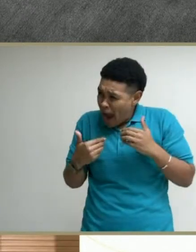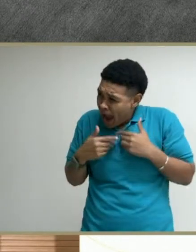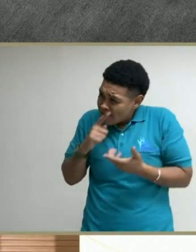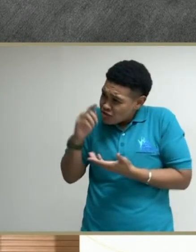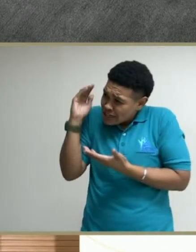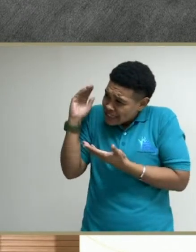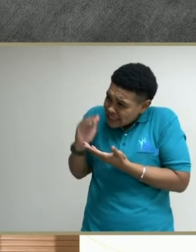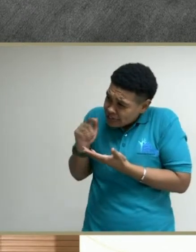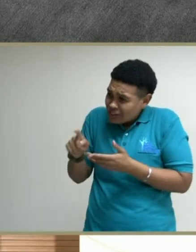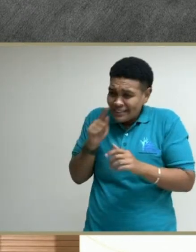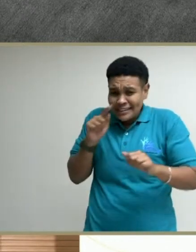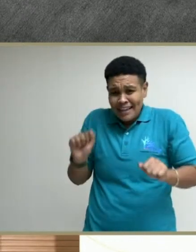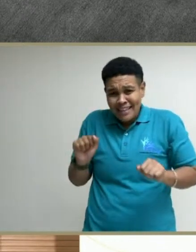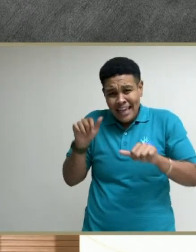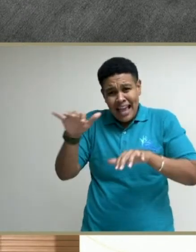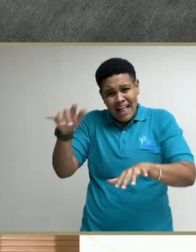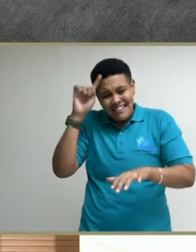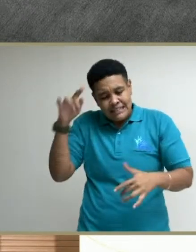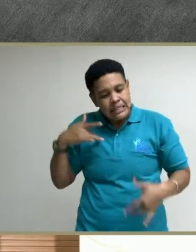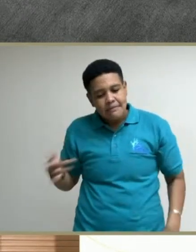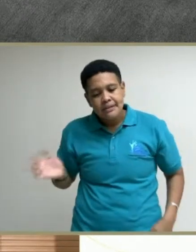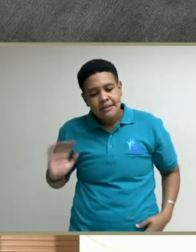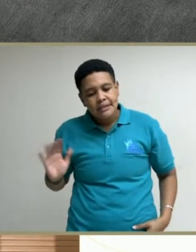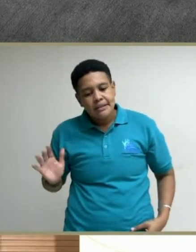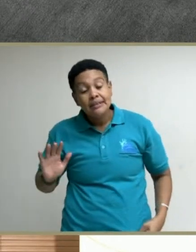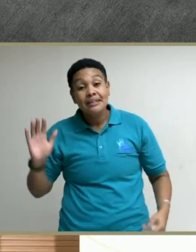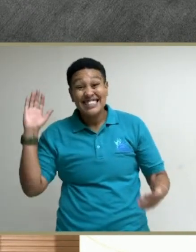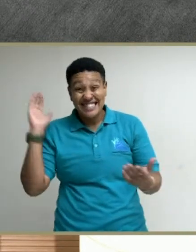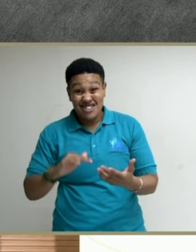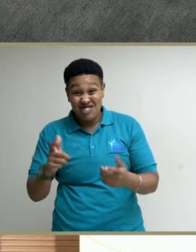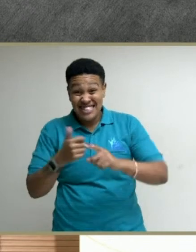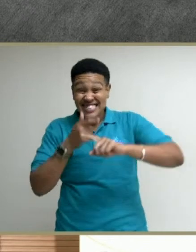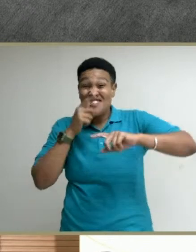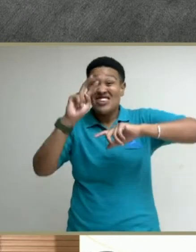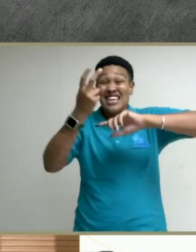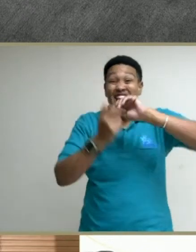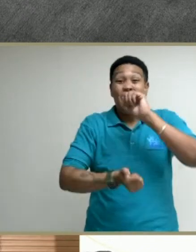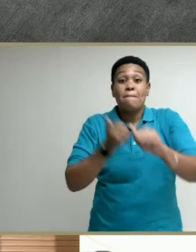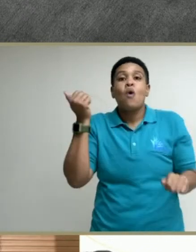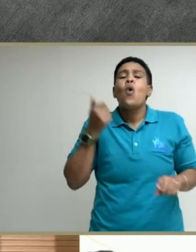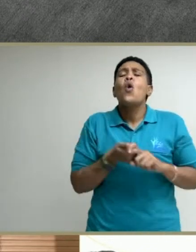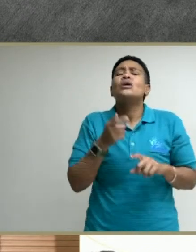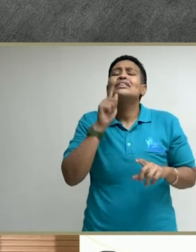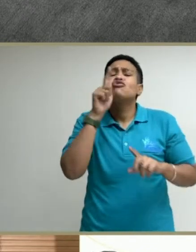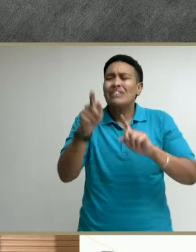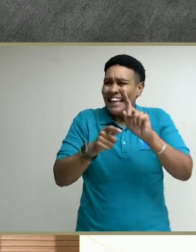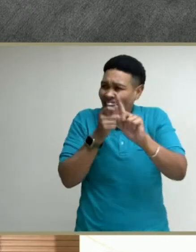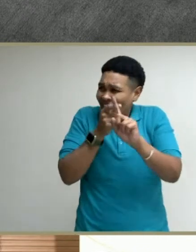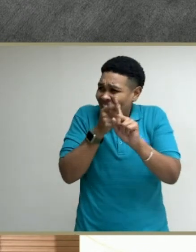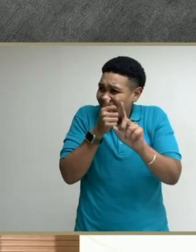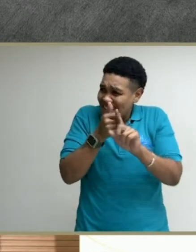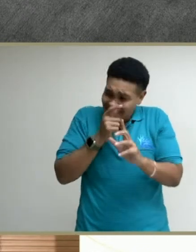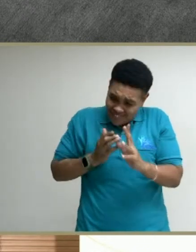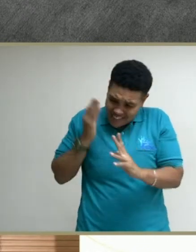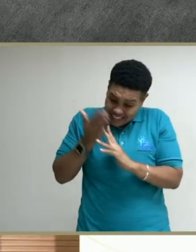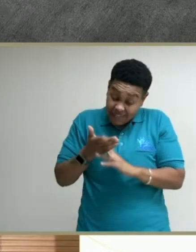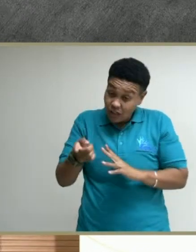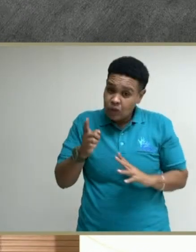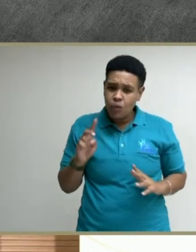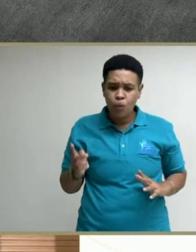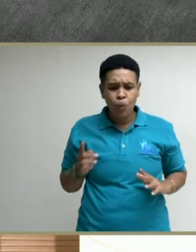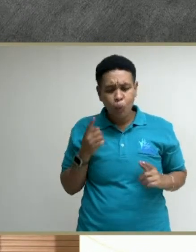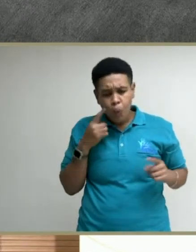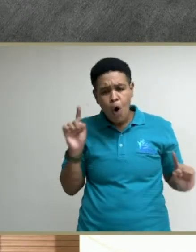decreased the gatherings for those events. Our second most effective intervention would have been